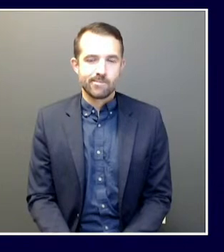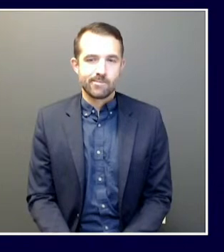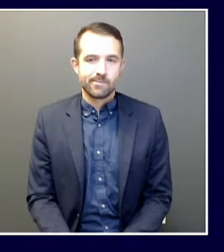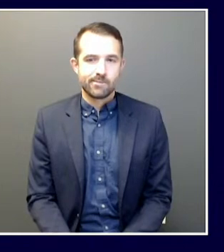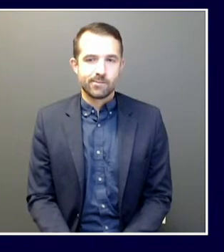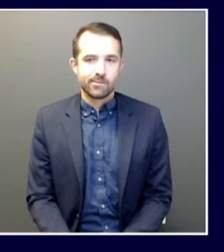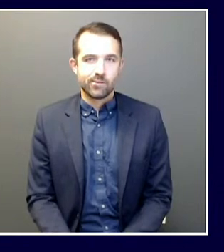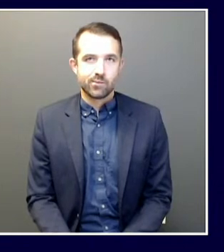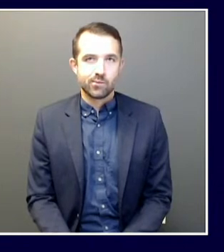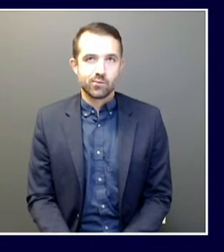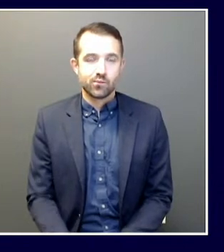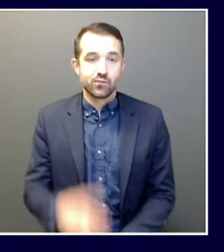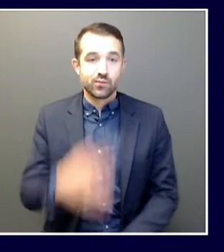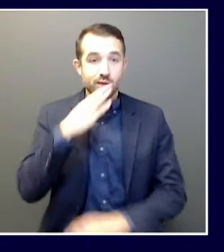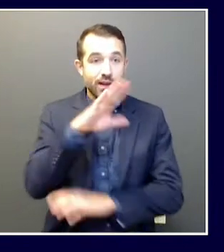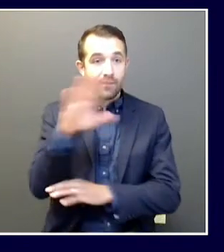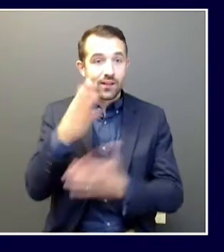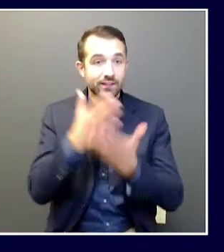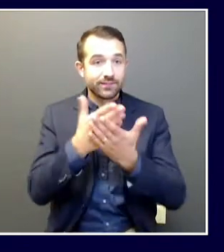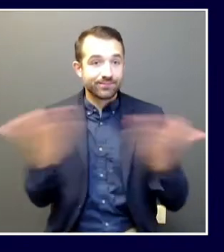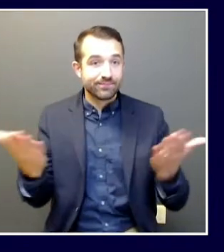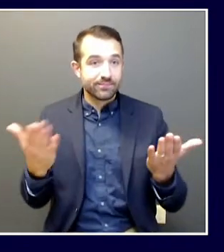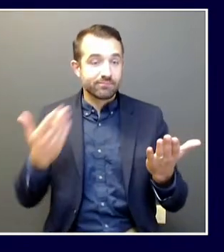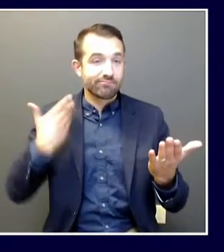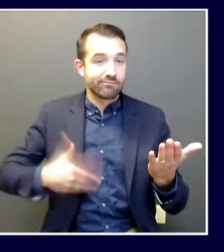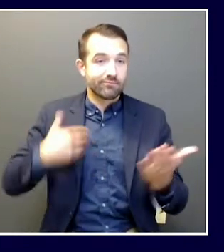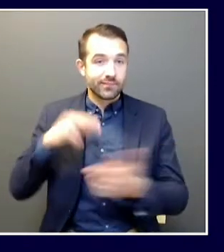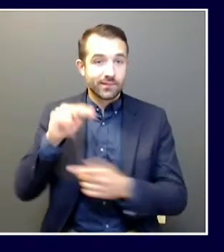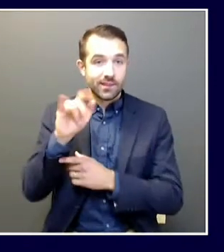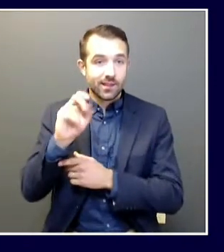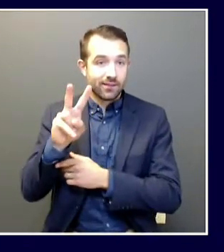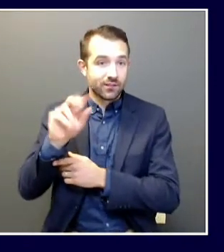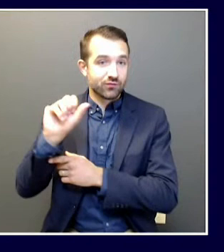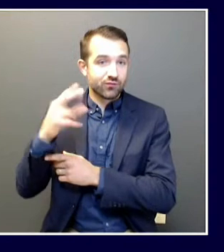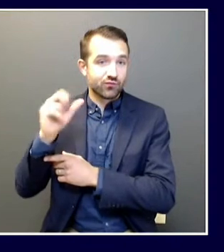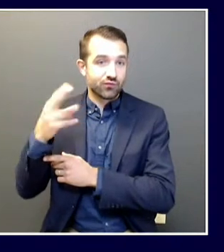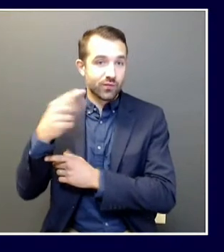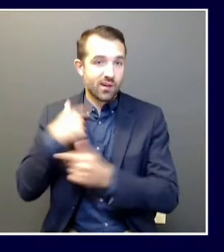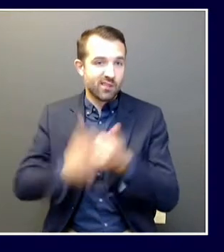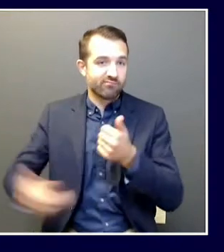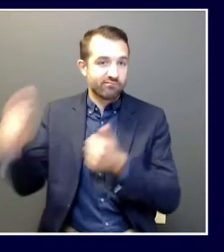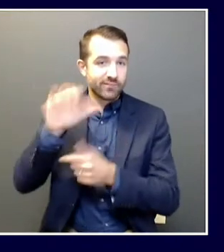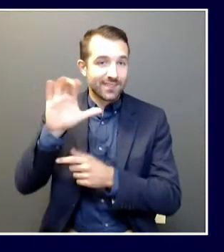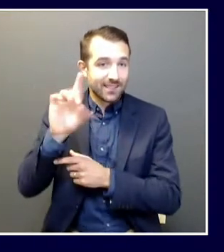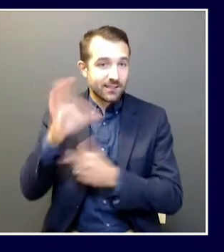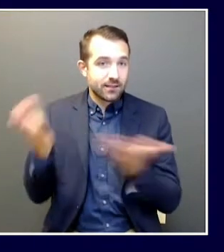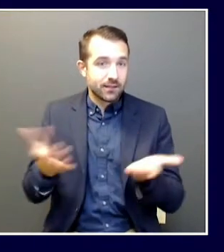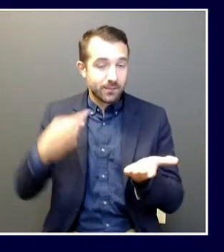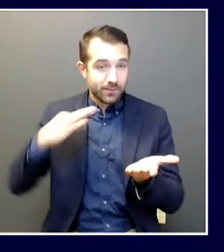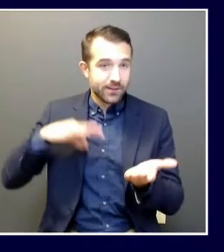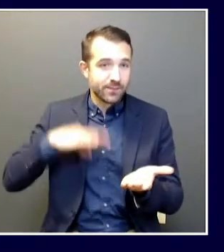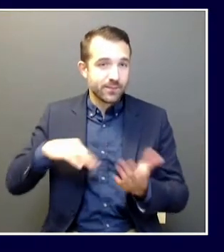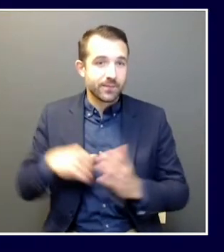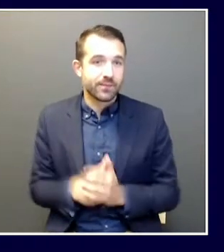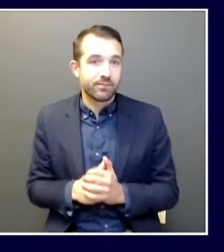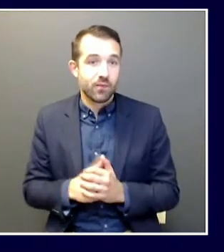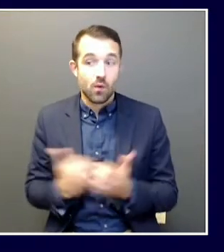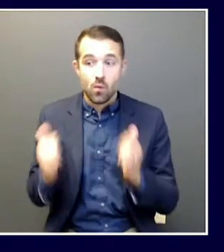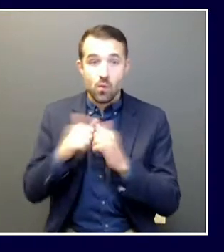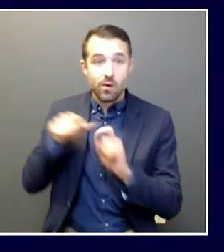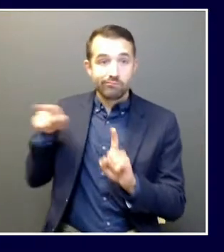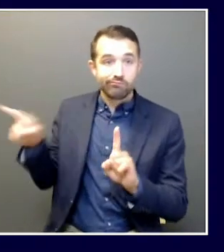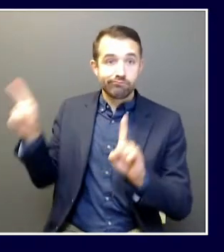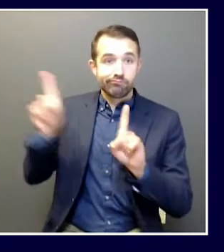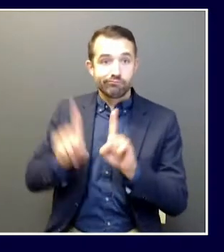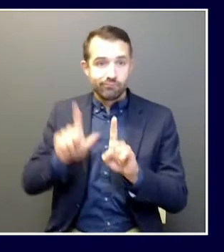Good afternoon, everyone. I'm Nirav Shah, the director of the Maine CDC, and I am joined this afternoon by Commissioner Jean Wambrew